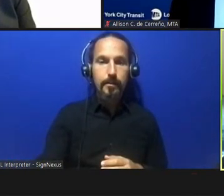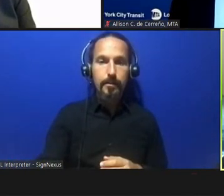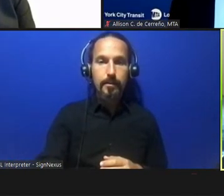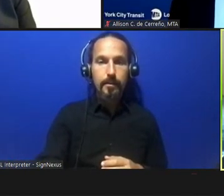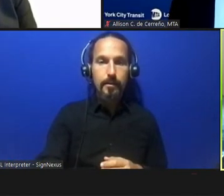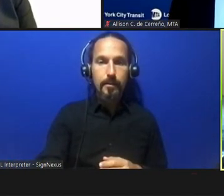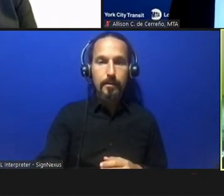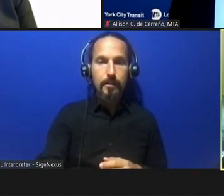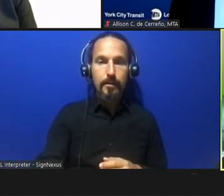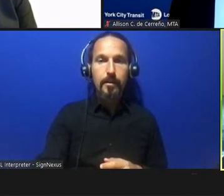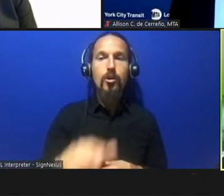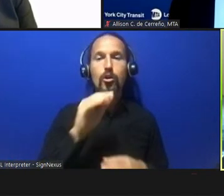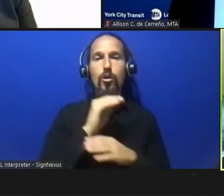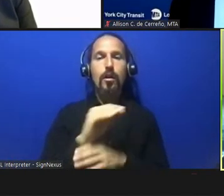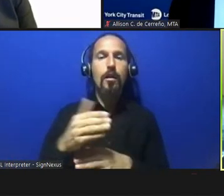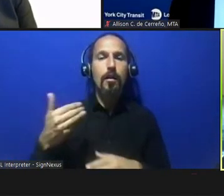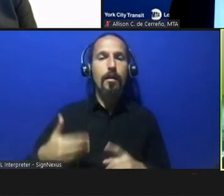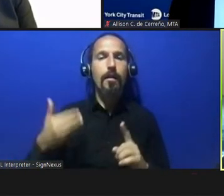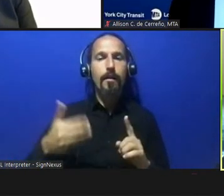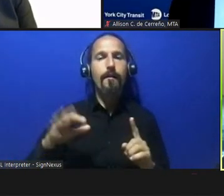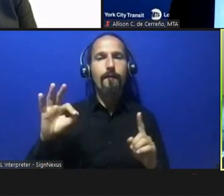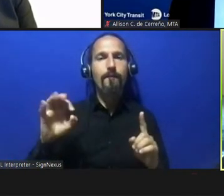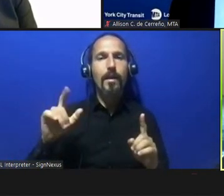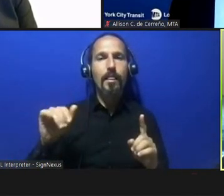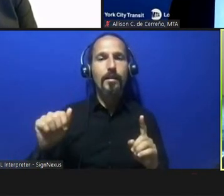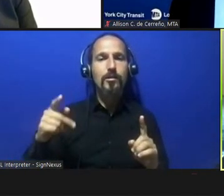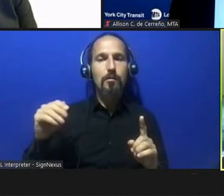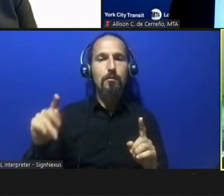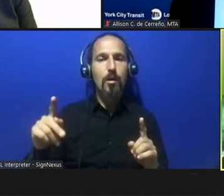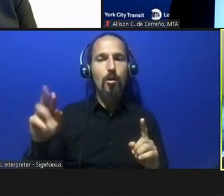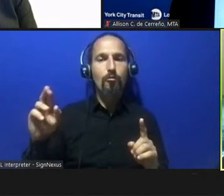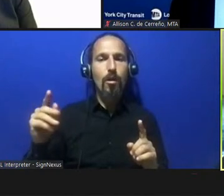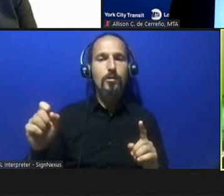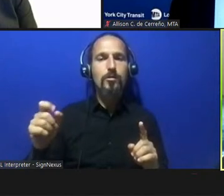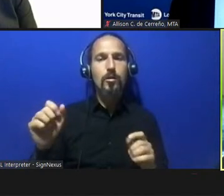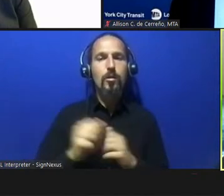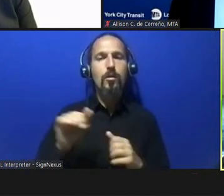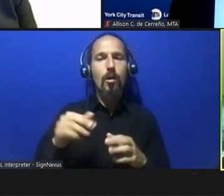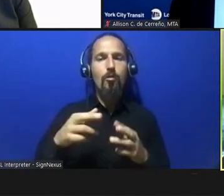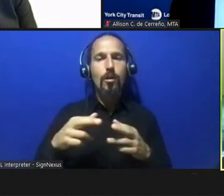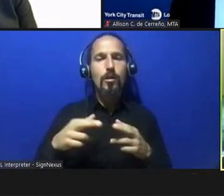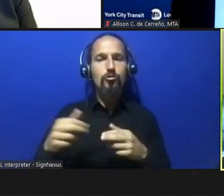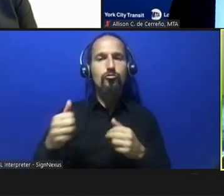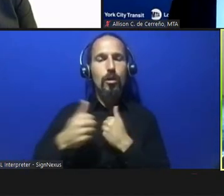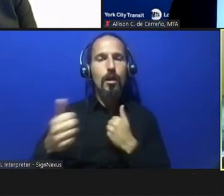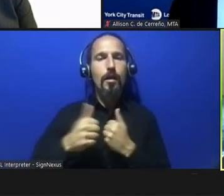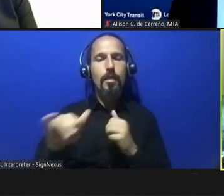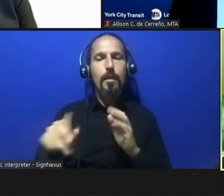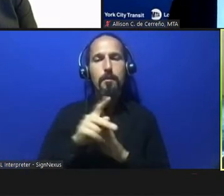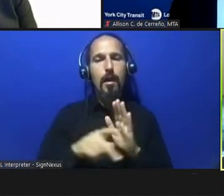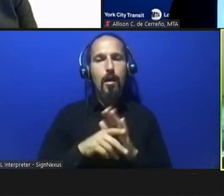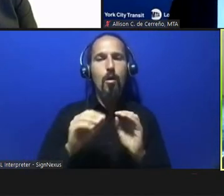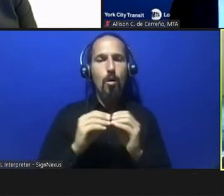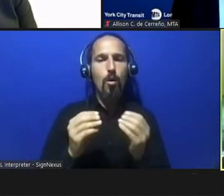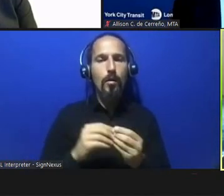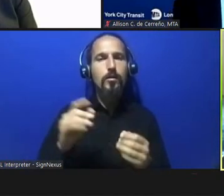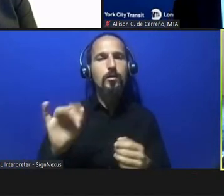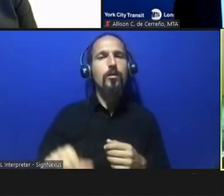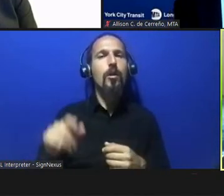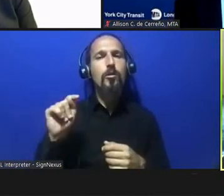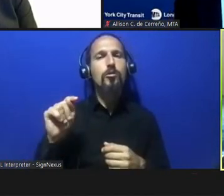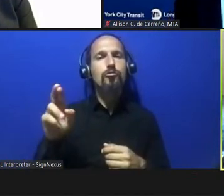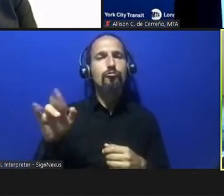uh good evening my name is felicia park rogers and i'm with the regional transit advocacy and policy organization tri-state transportation